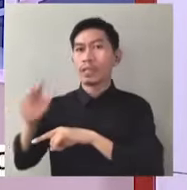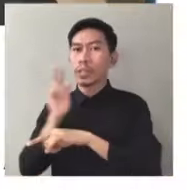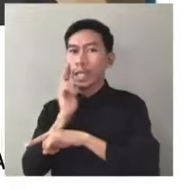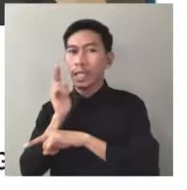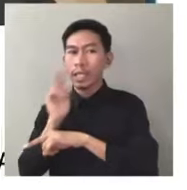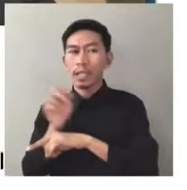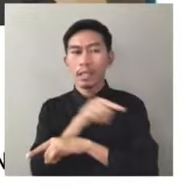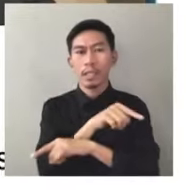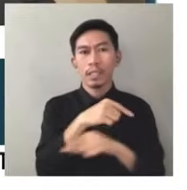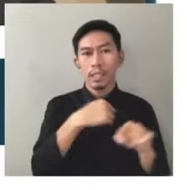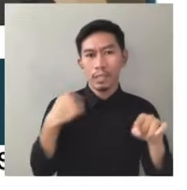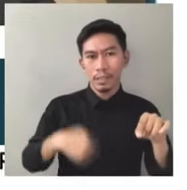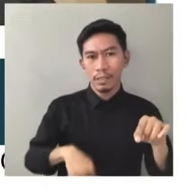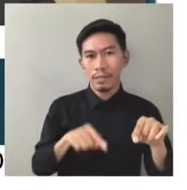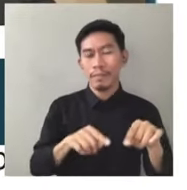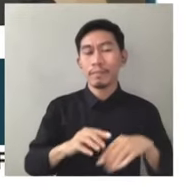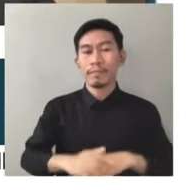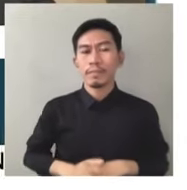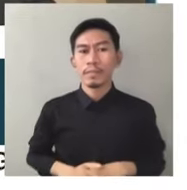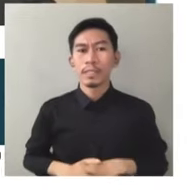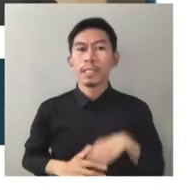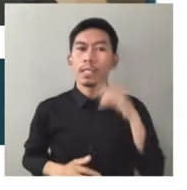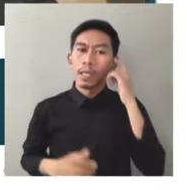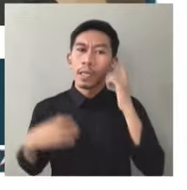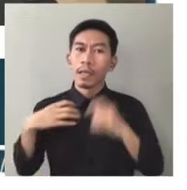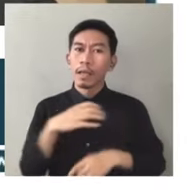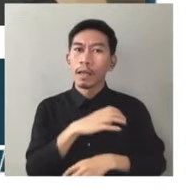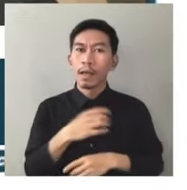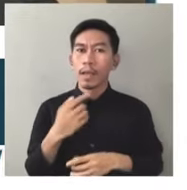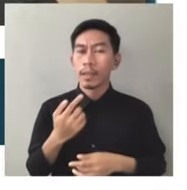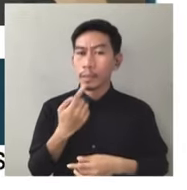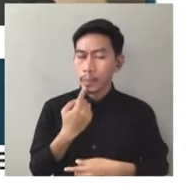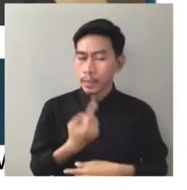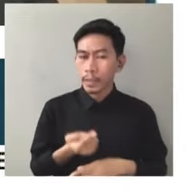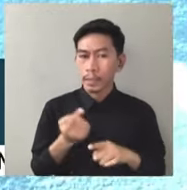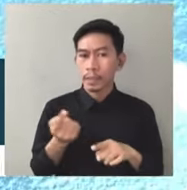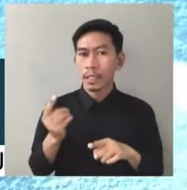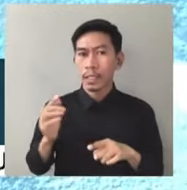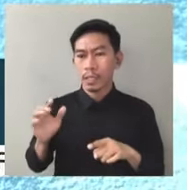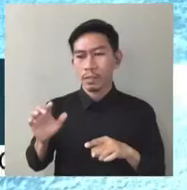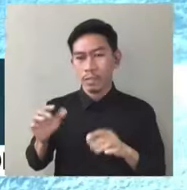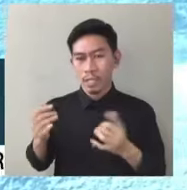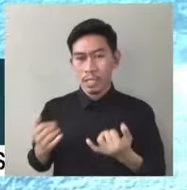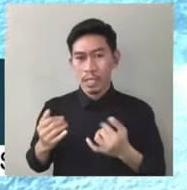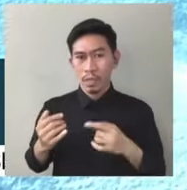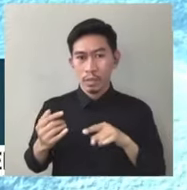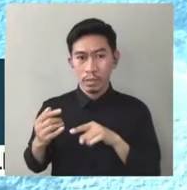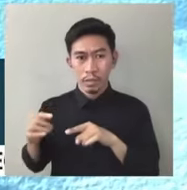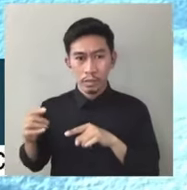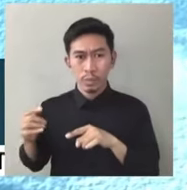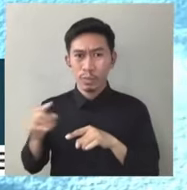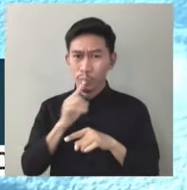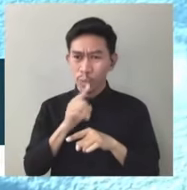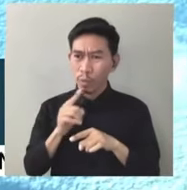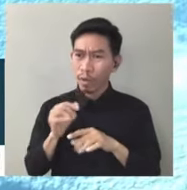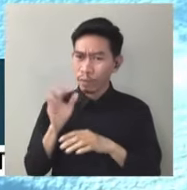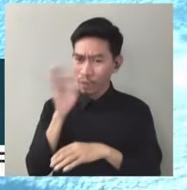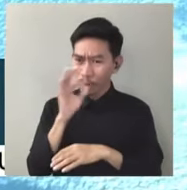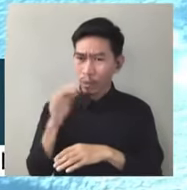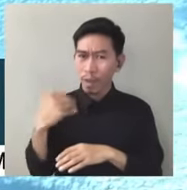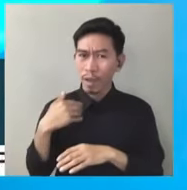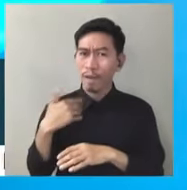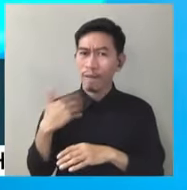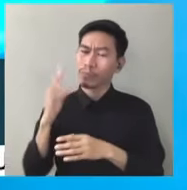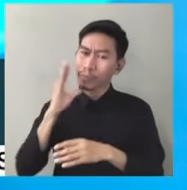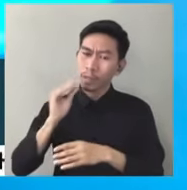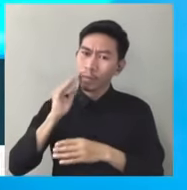Zambales Representative Jay Kong-hoon says with his constituents experiencing China's harassment firsthand, it is vital to know the details